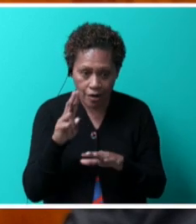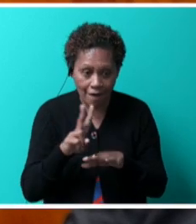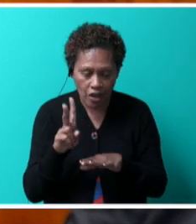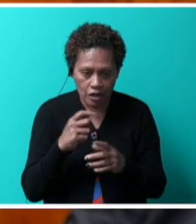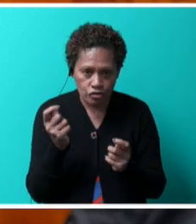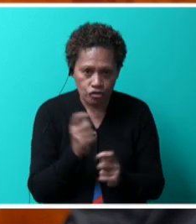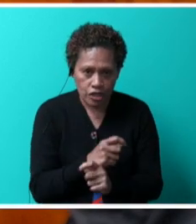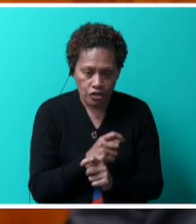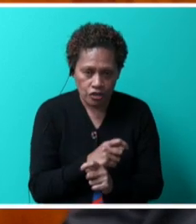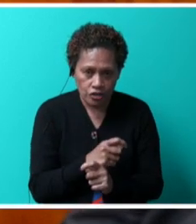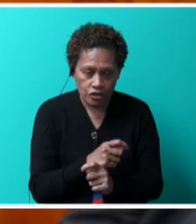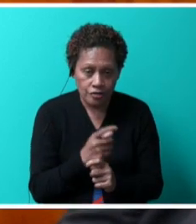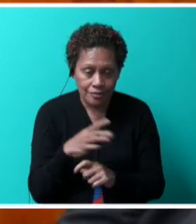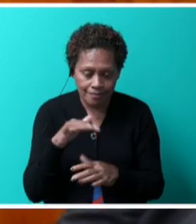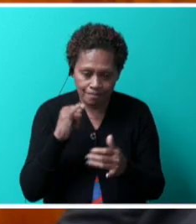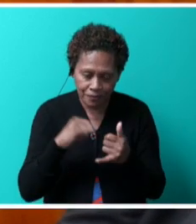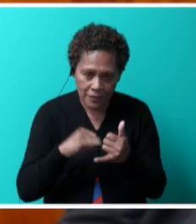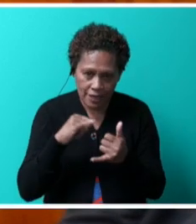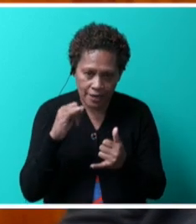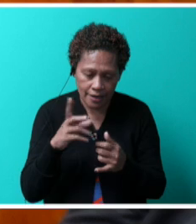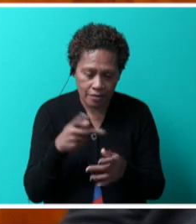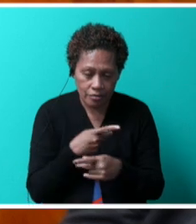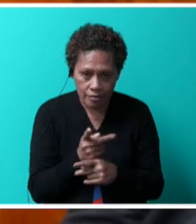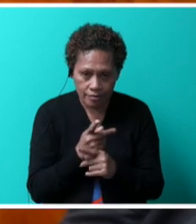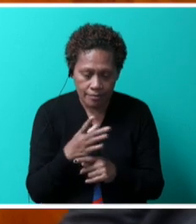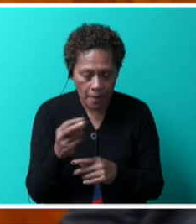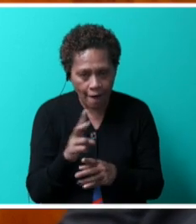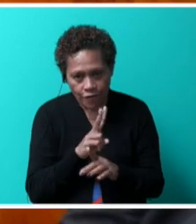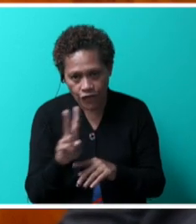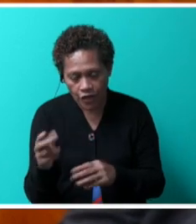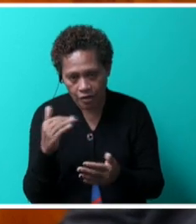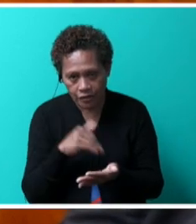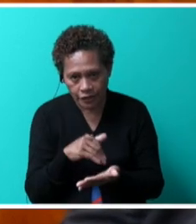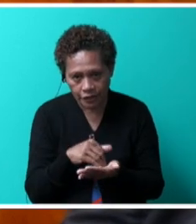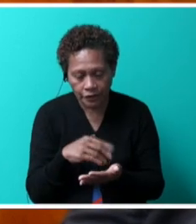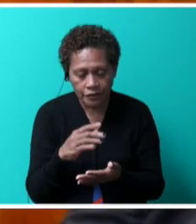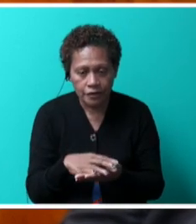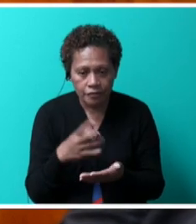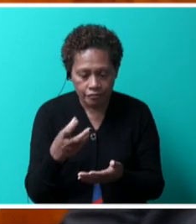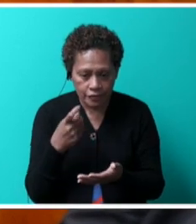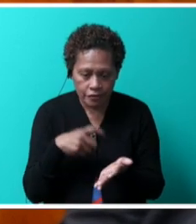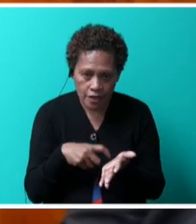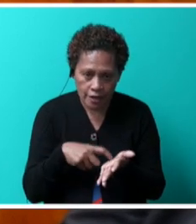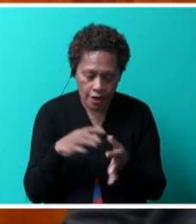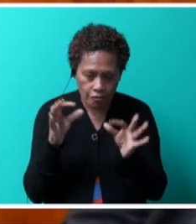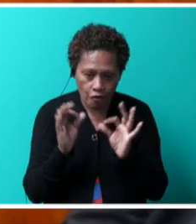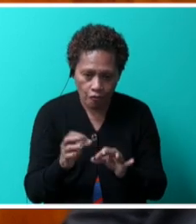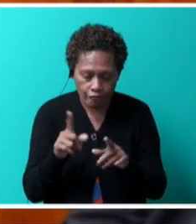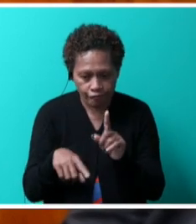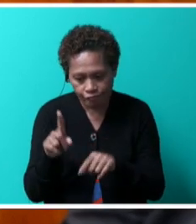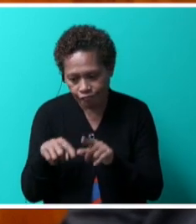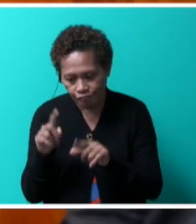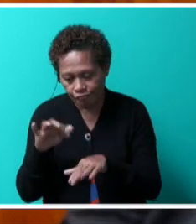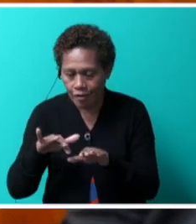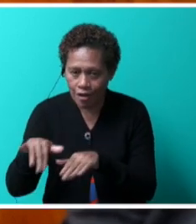that, through increased production and enhanced local value addition, offer credible option to diversify away from